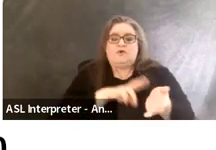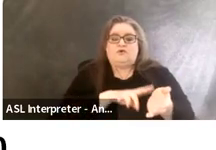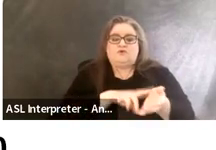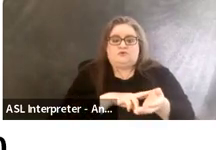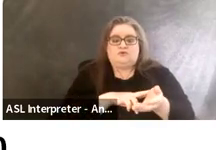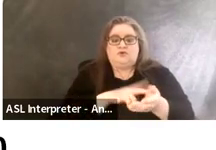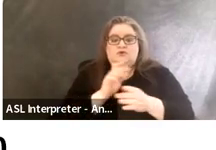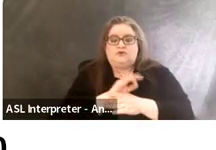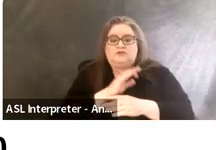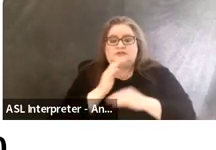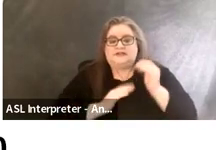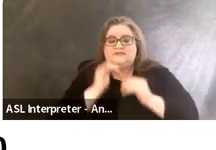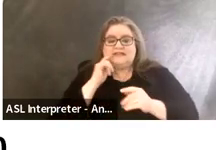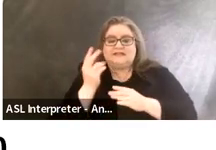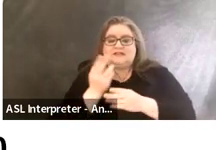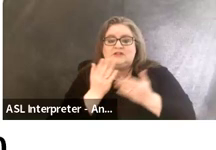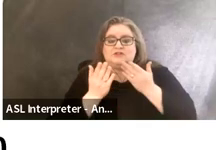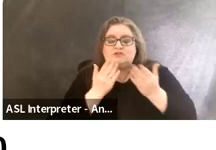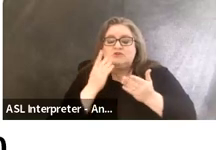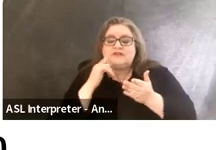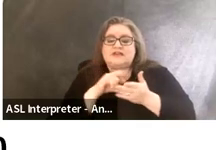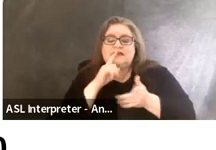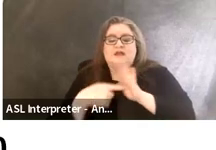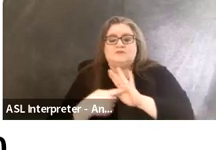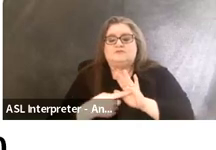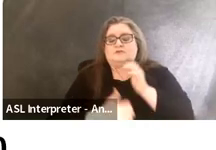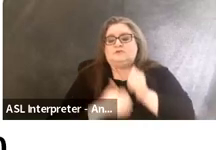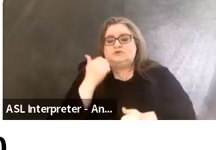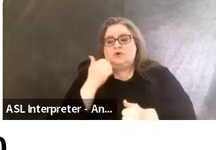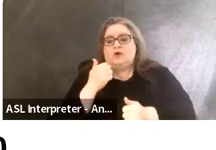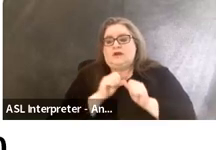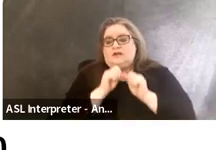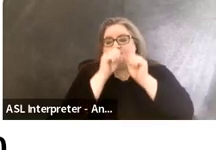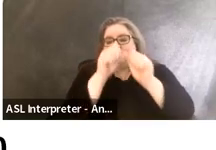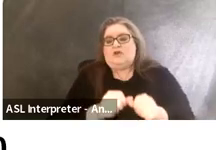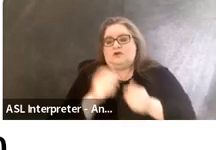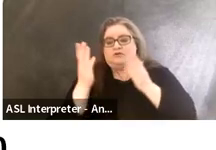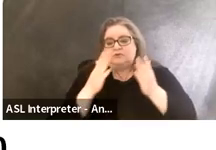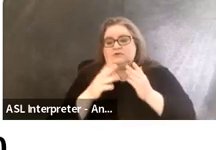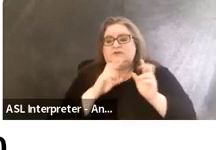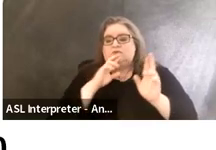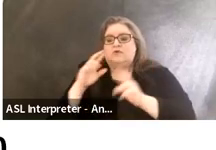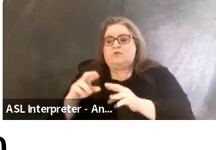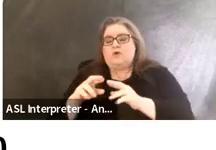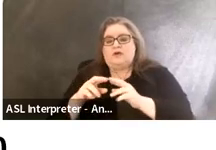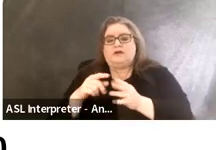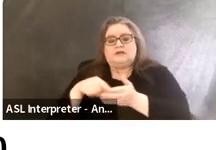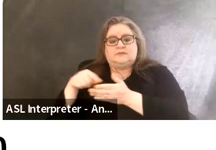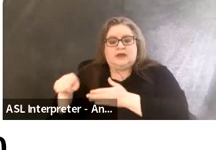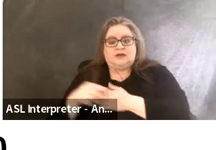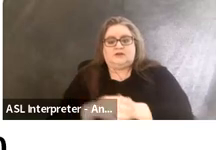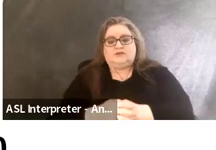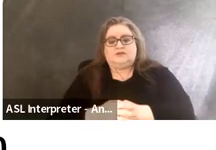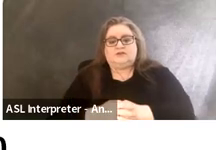services represented the majority of institutional long-term services and support expenditures, accounting